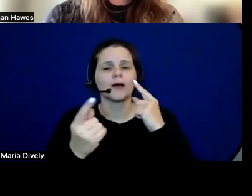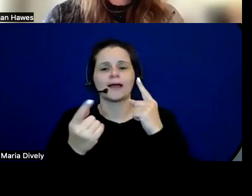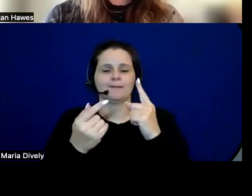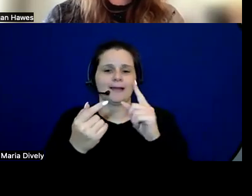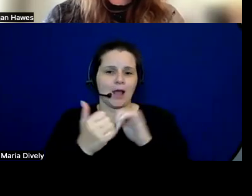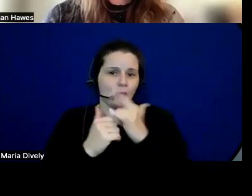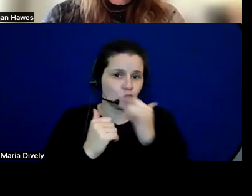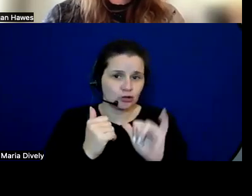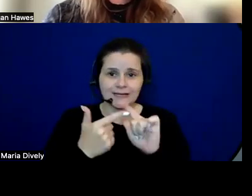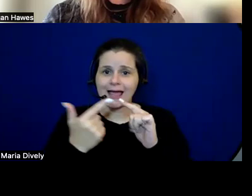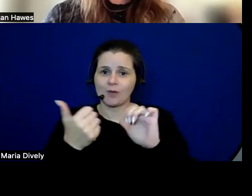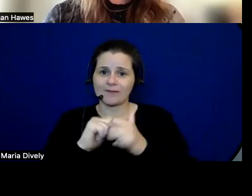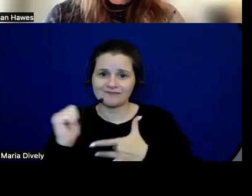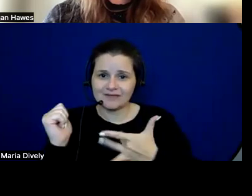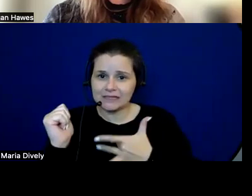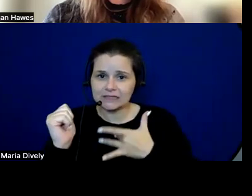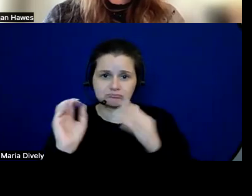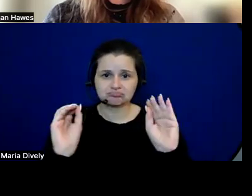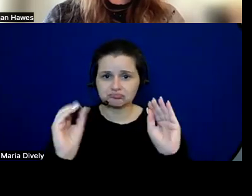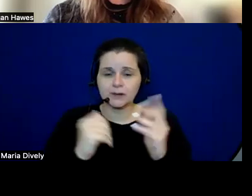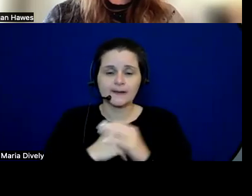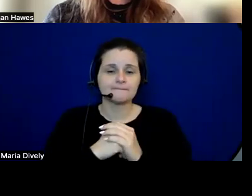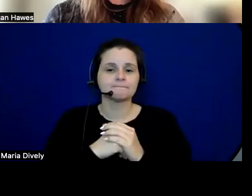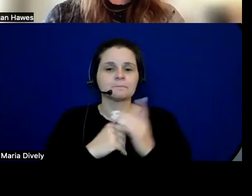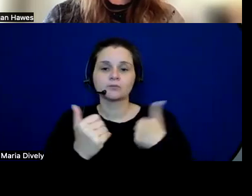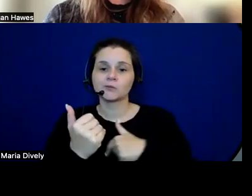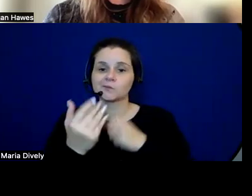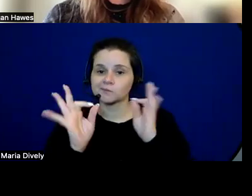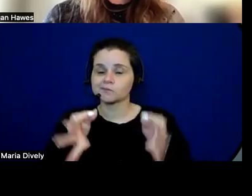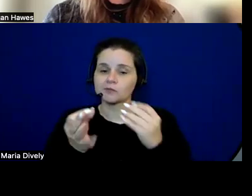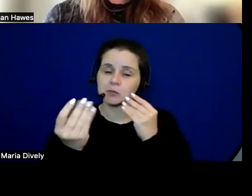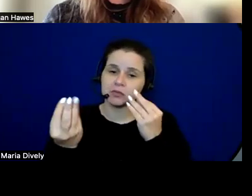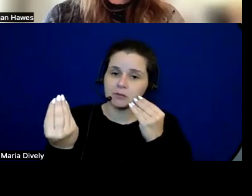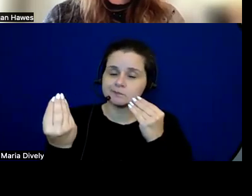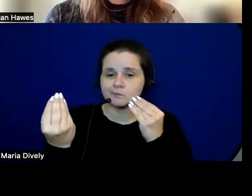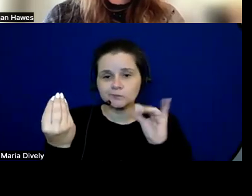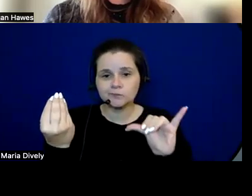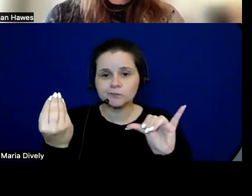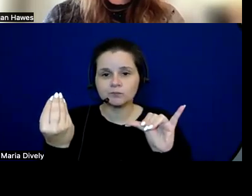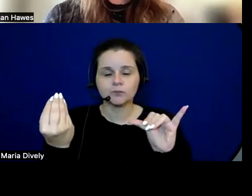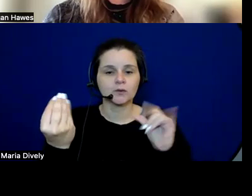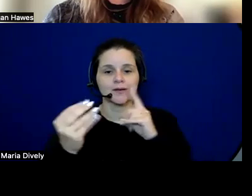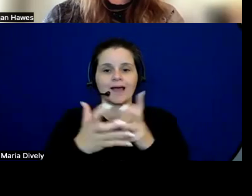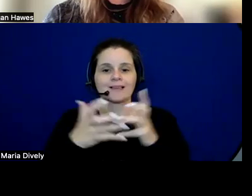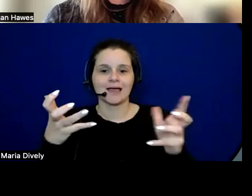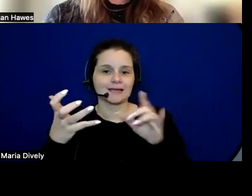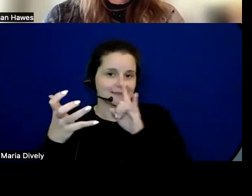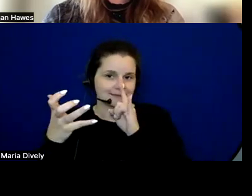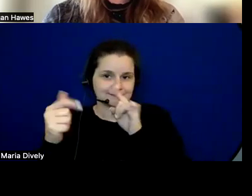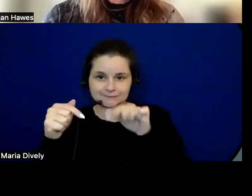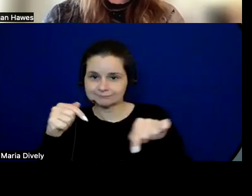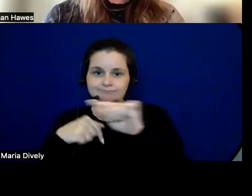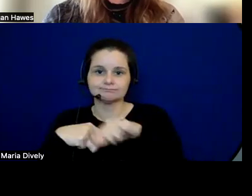feels. And so we thought that there was a lot of kids that